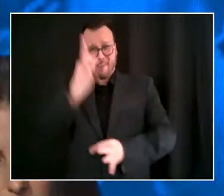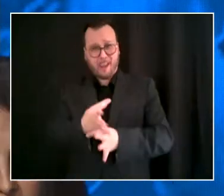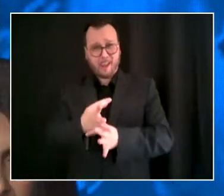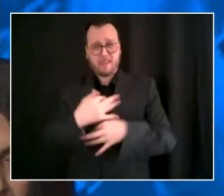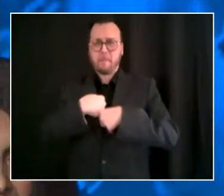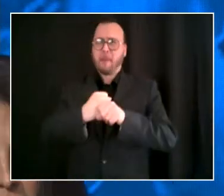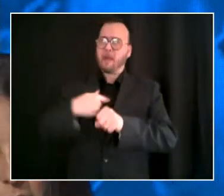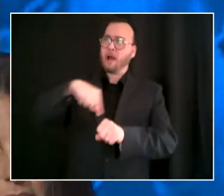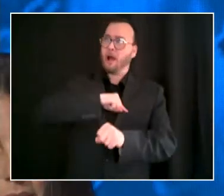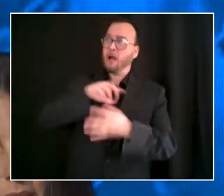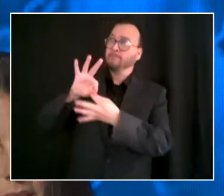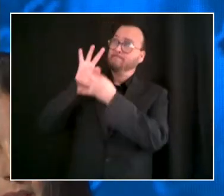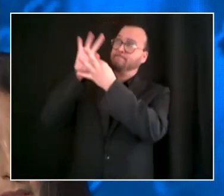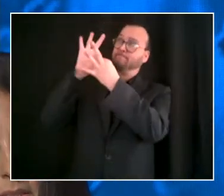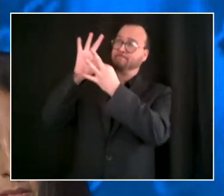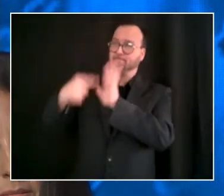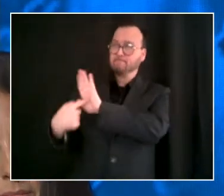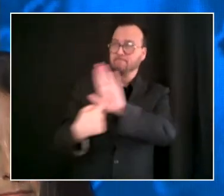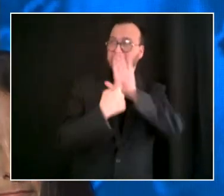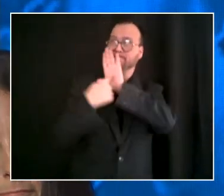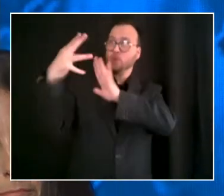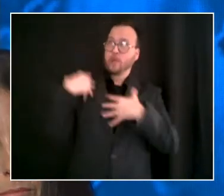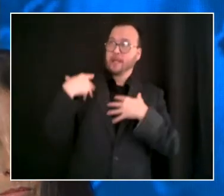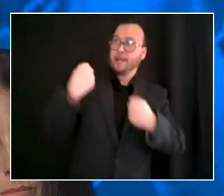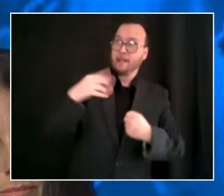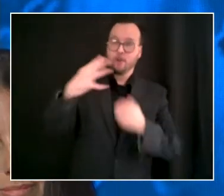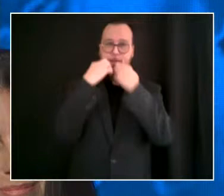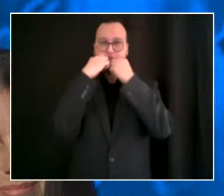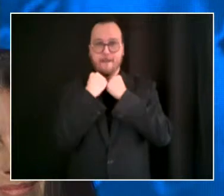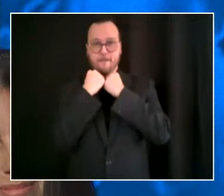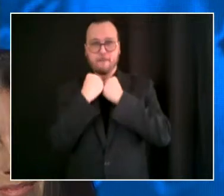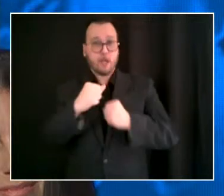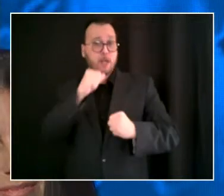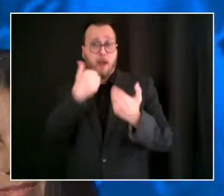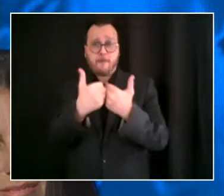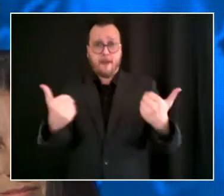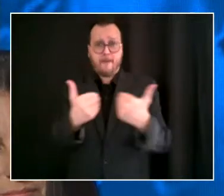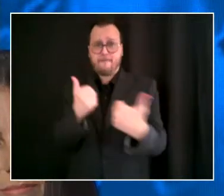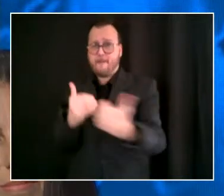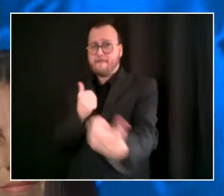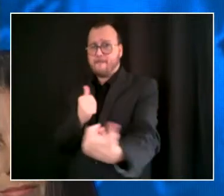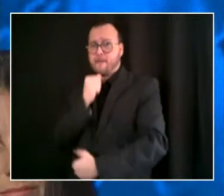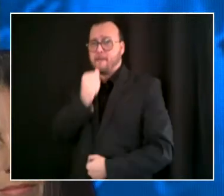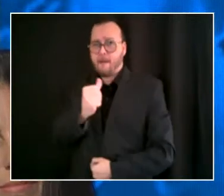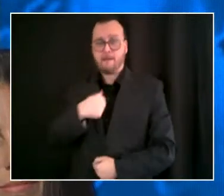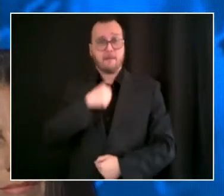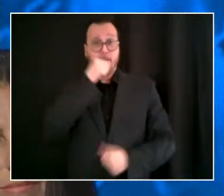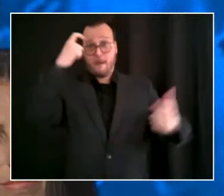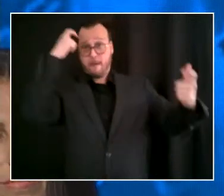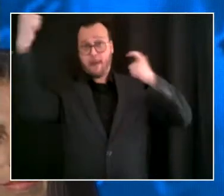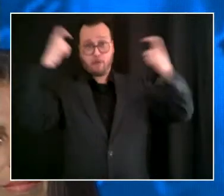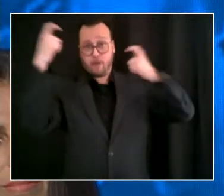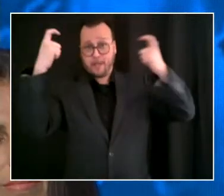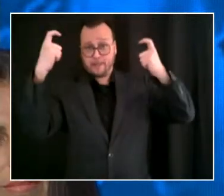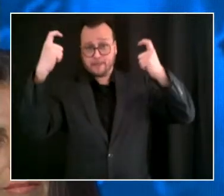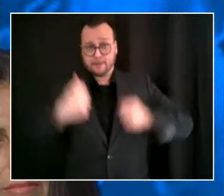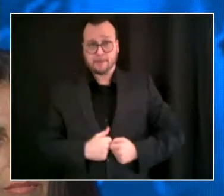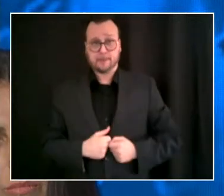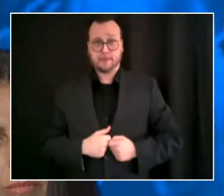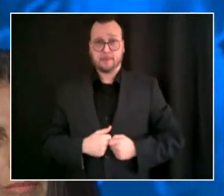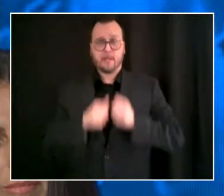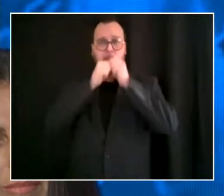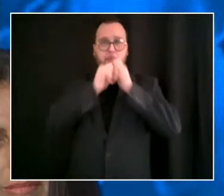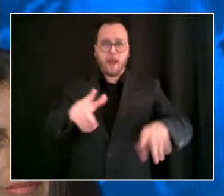instruments of healing and caring, not divisiveness and arrogance. Bless longtime residents